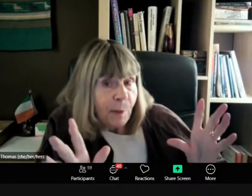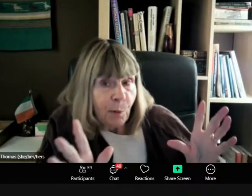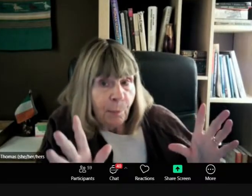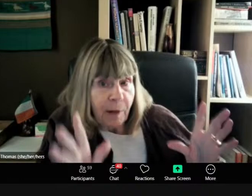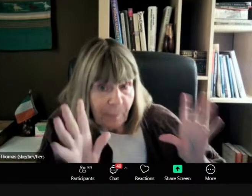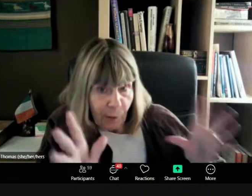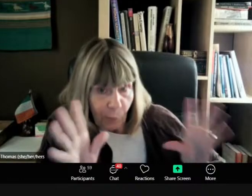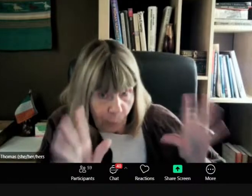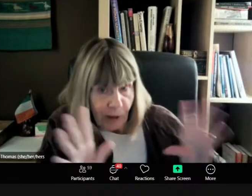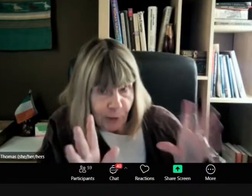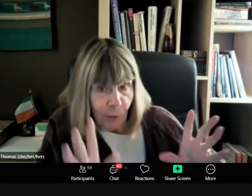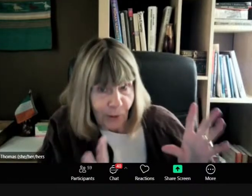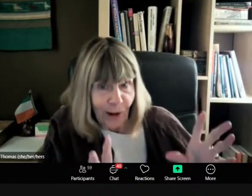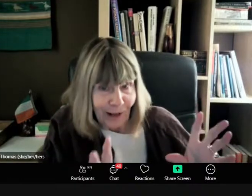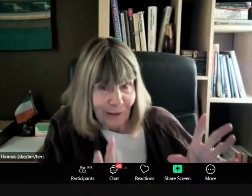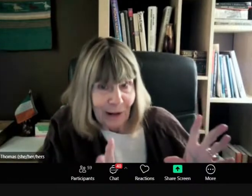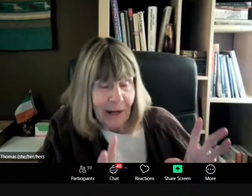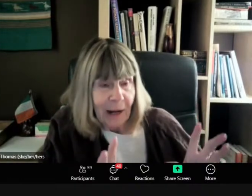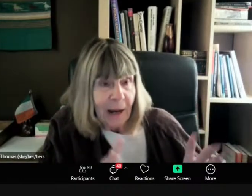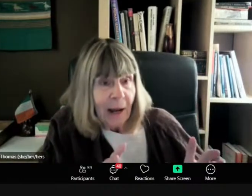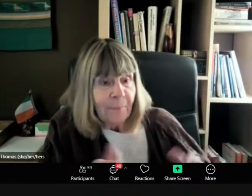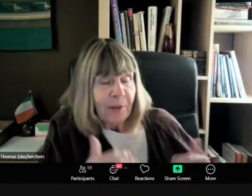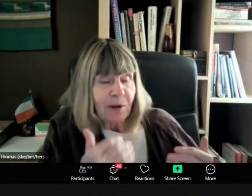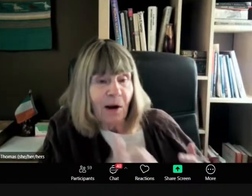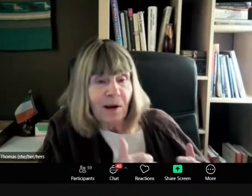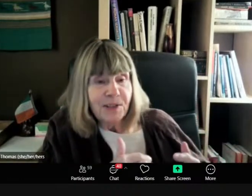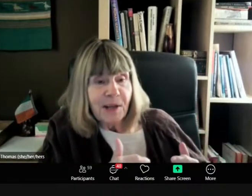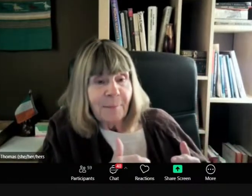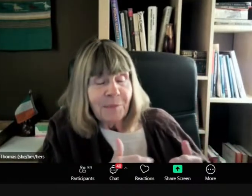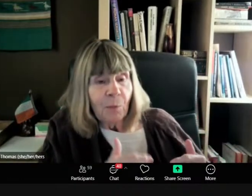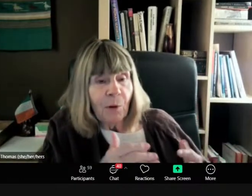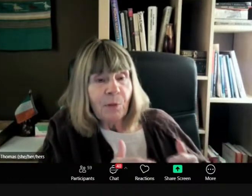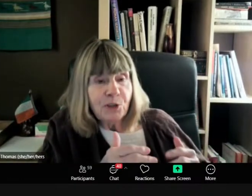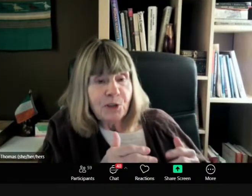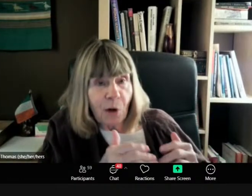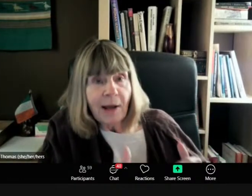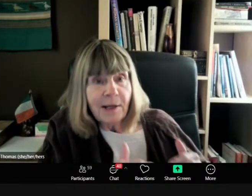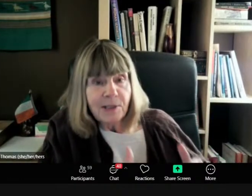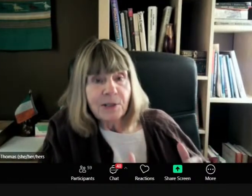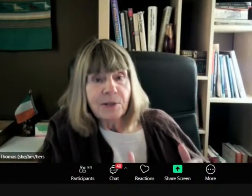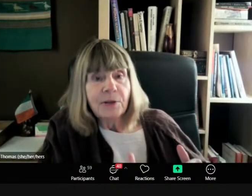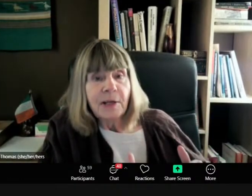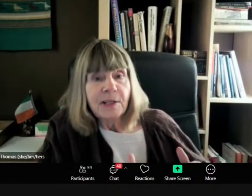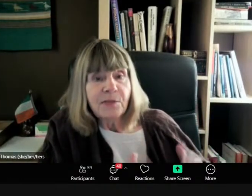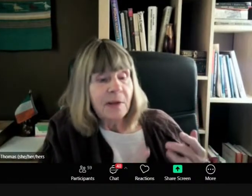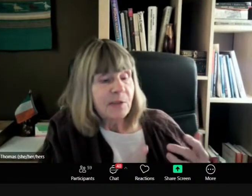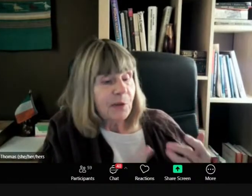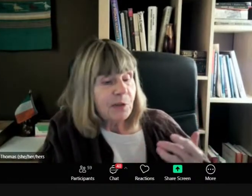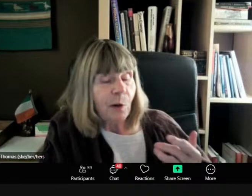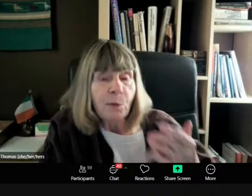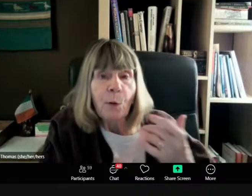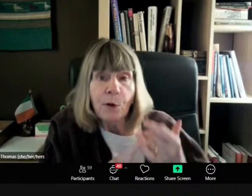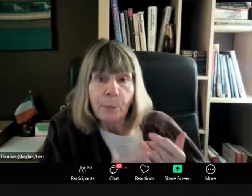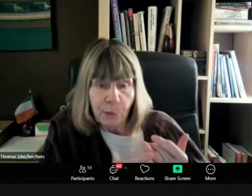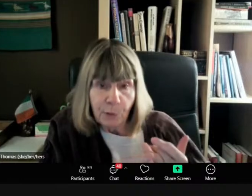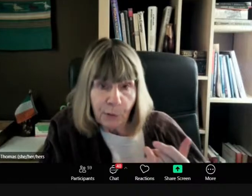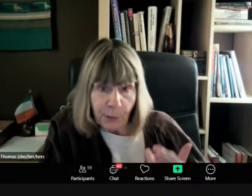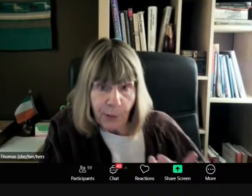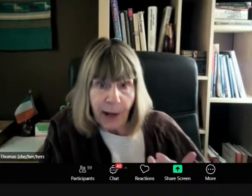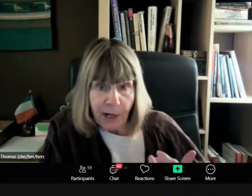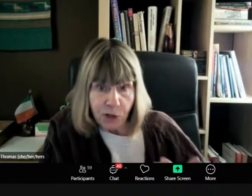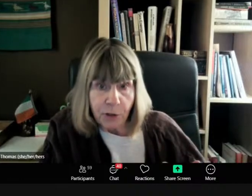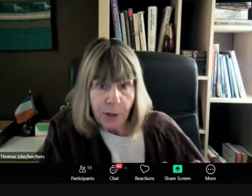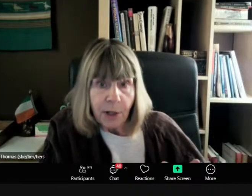long as both people are willing to work on it, right? Because what we try to do is first of all, we want to